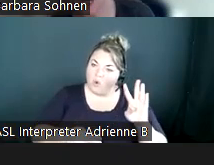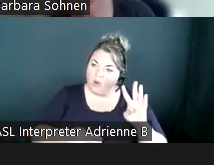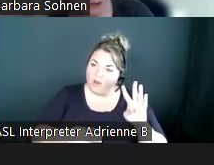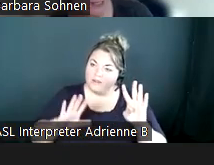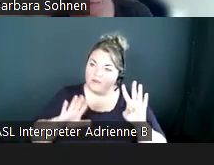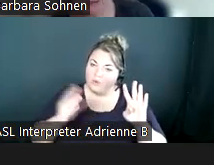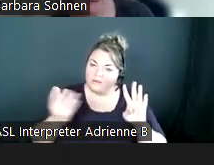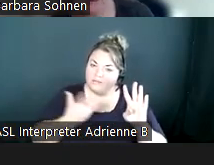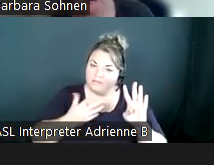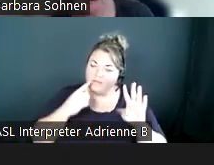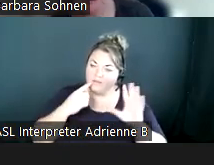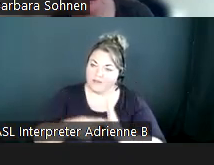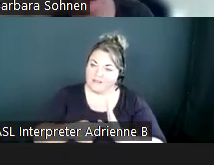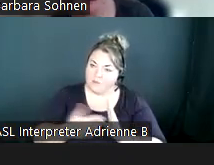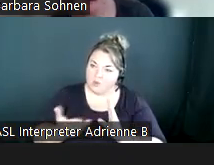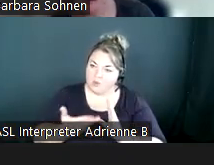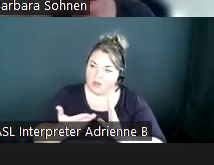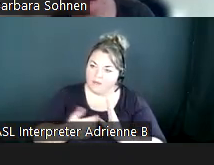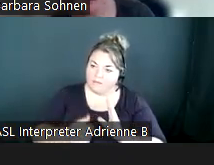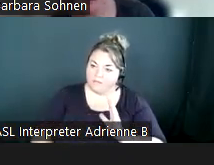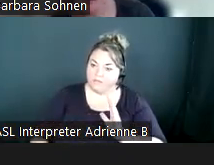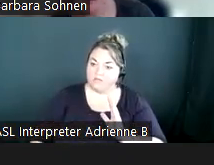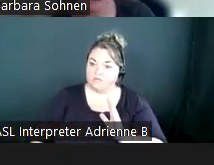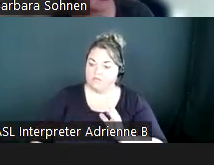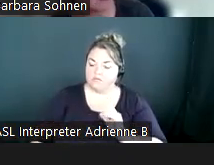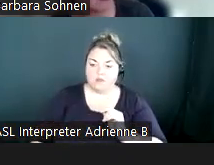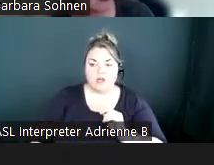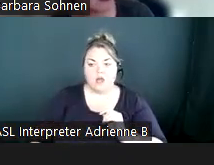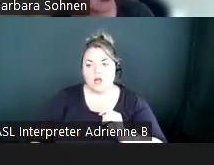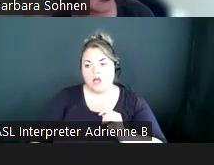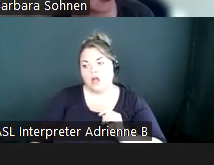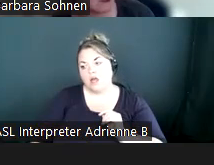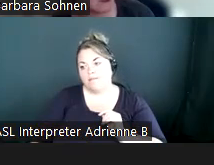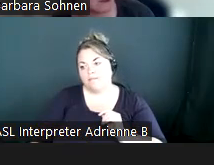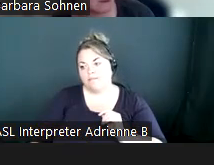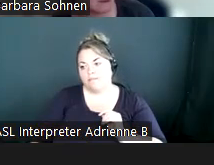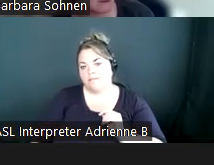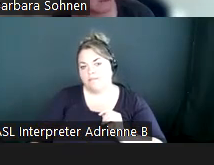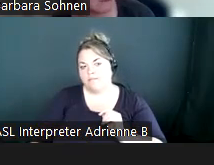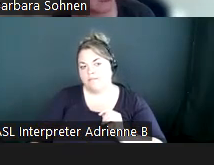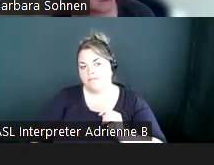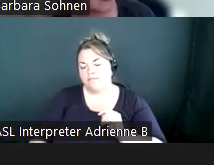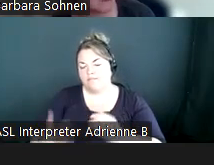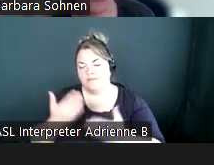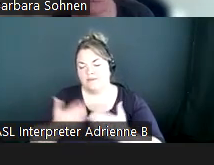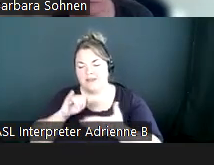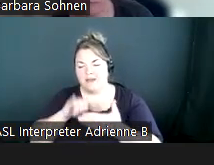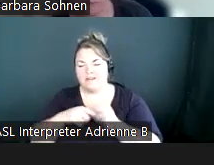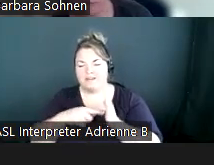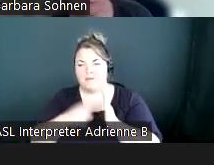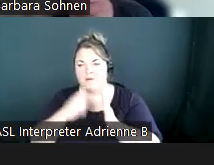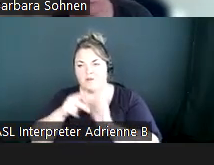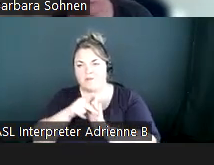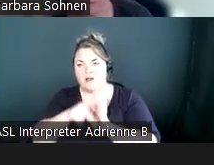You said, for example. Oh, I'm sorry. That may have been a couple of examples for the policy